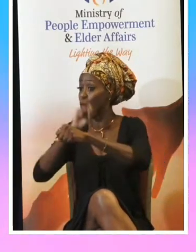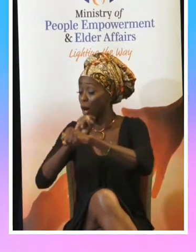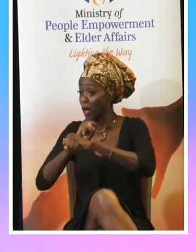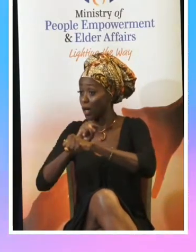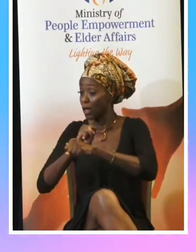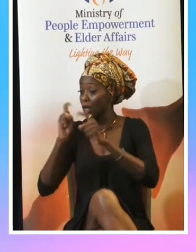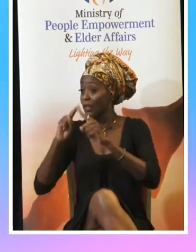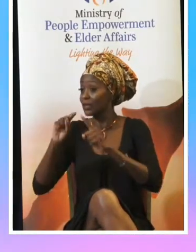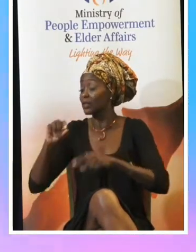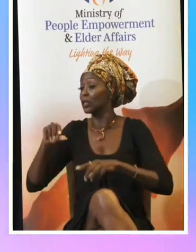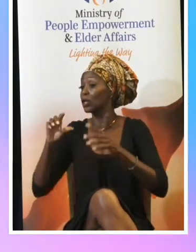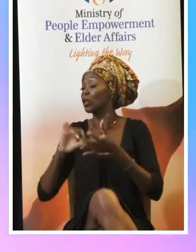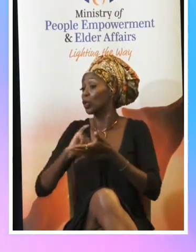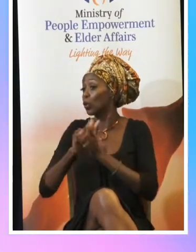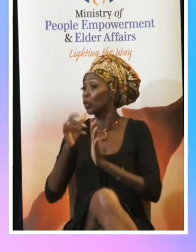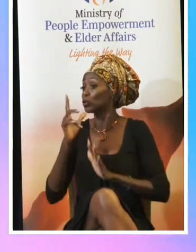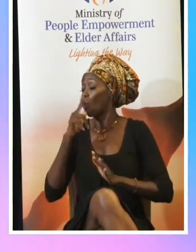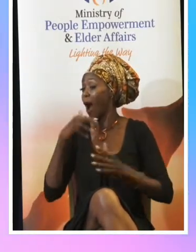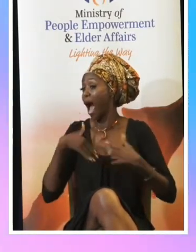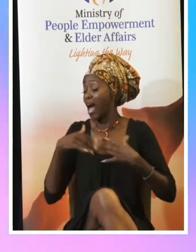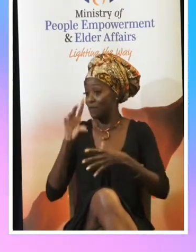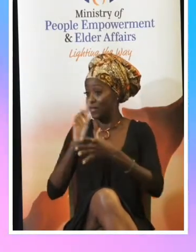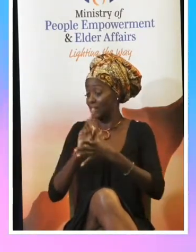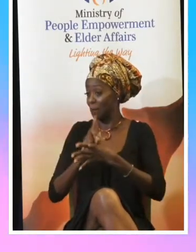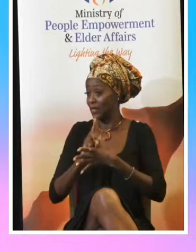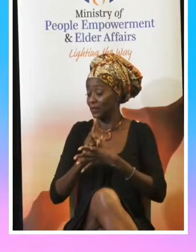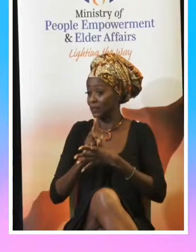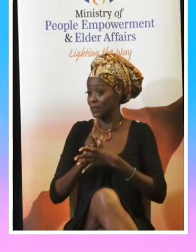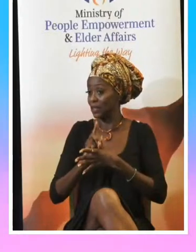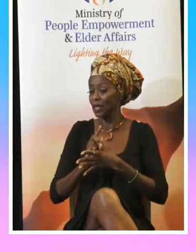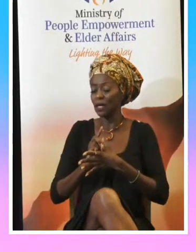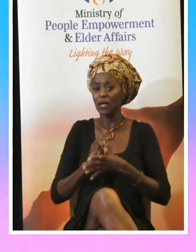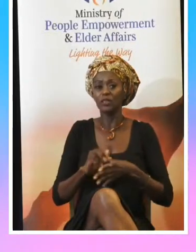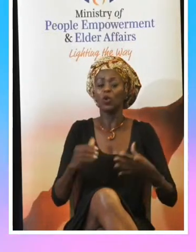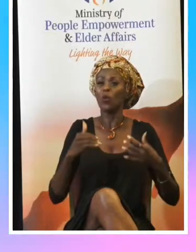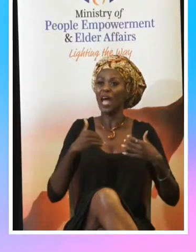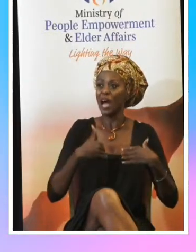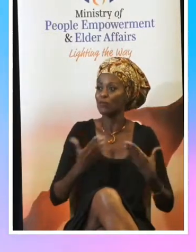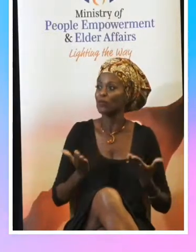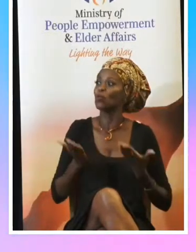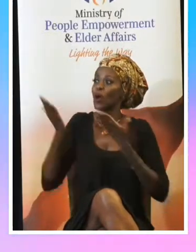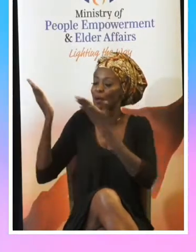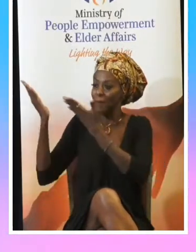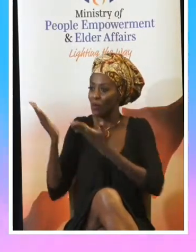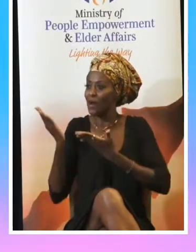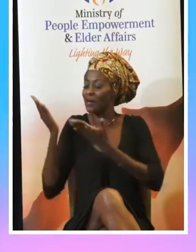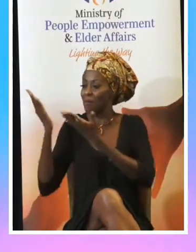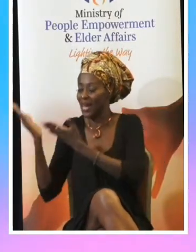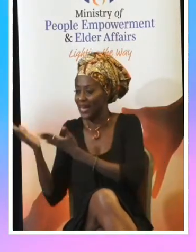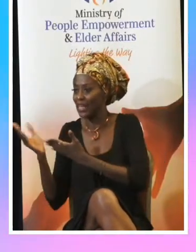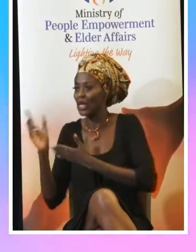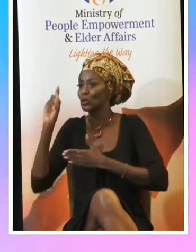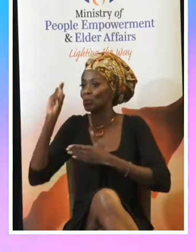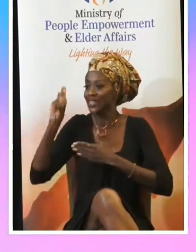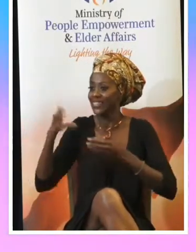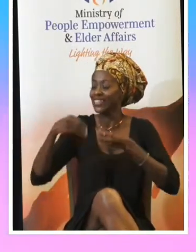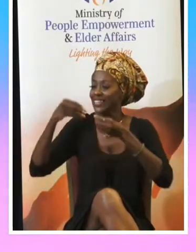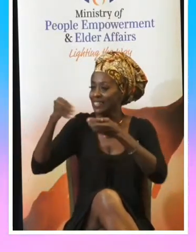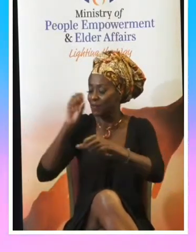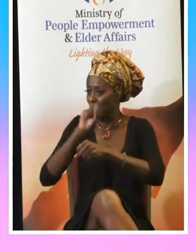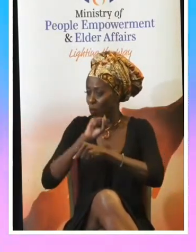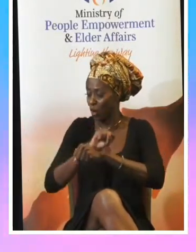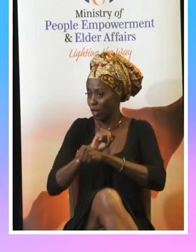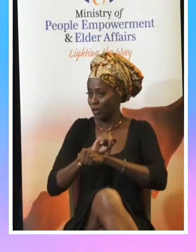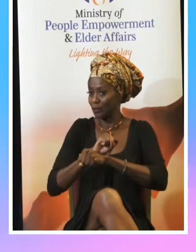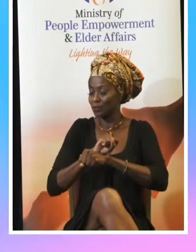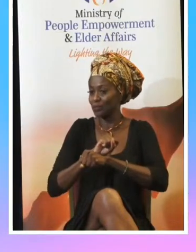knows, recommends a quota that persons should have to hire. But we know that persons should be able to do that of their own free choice.